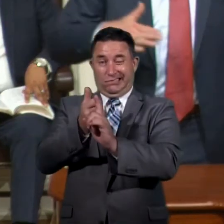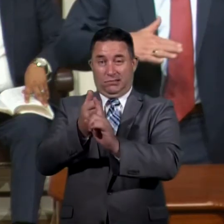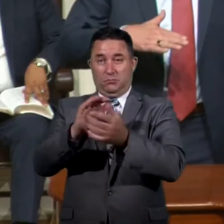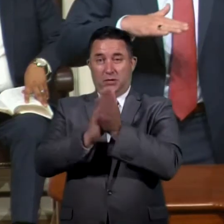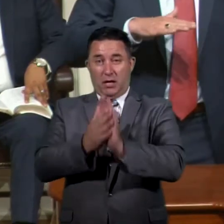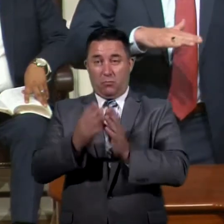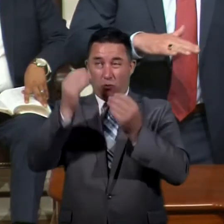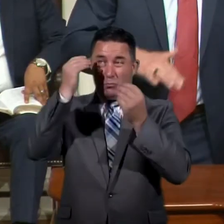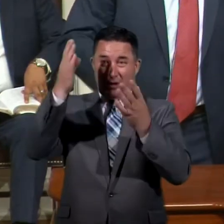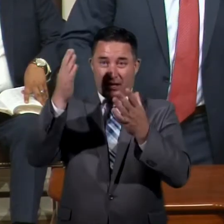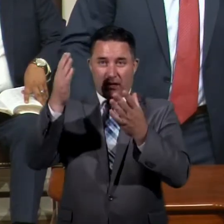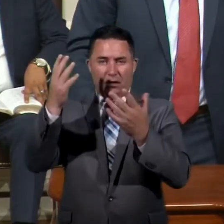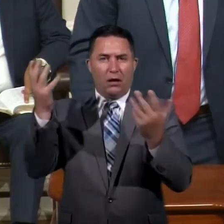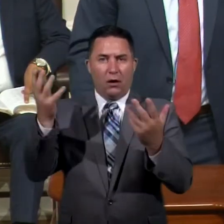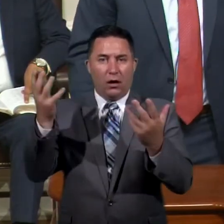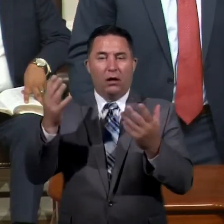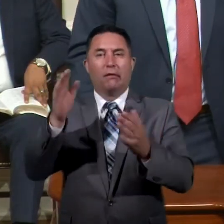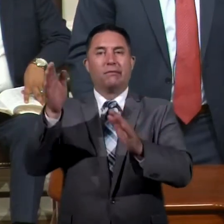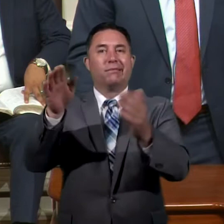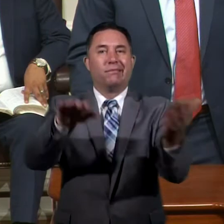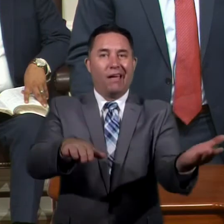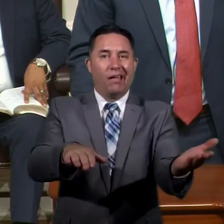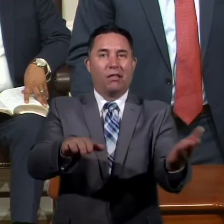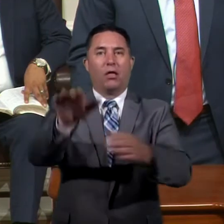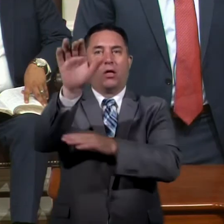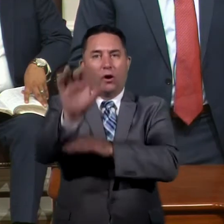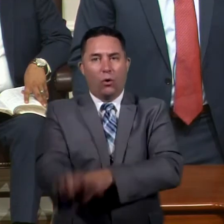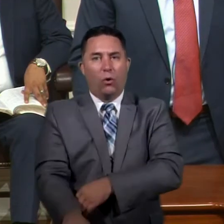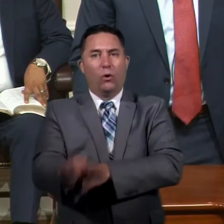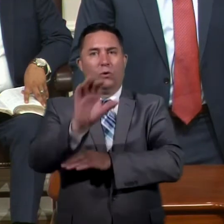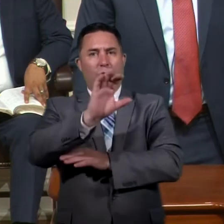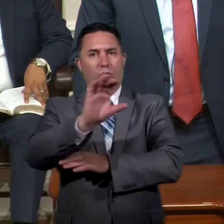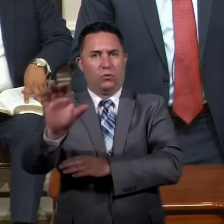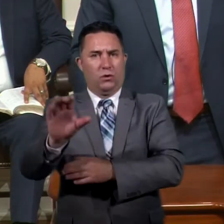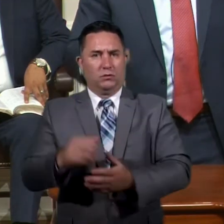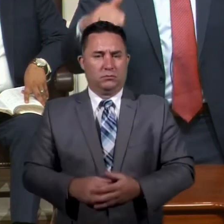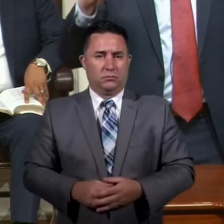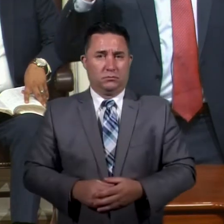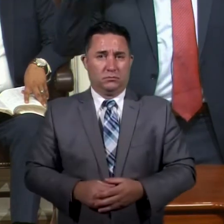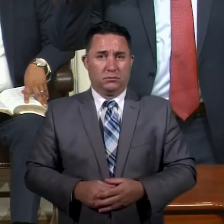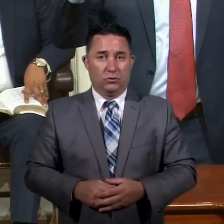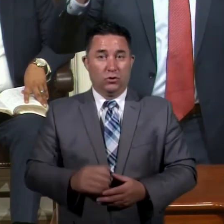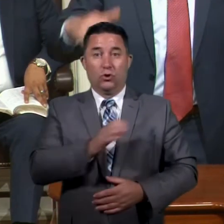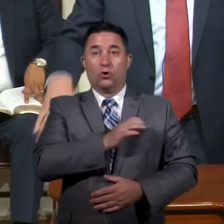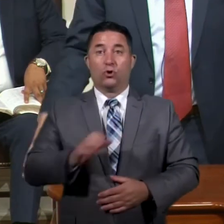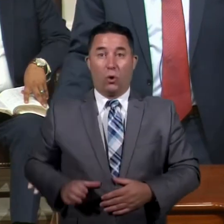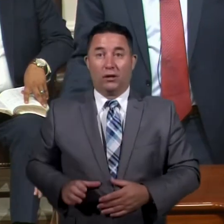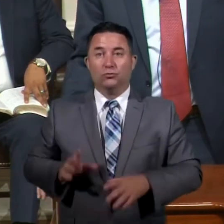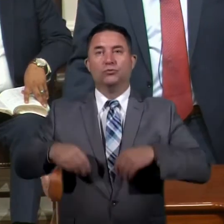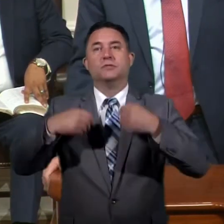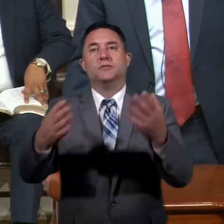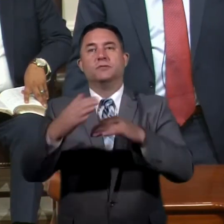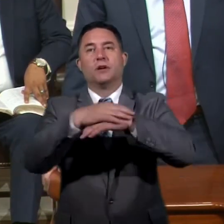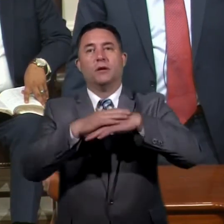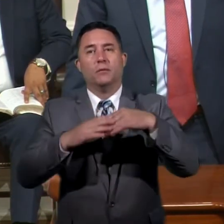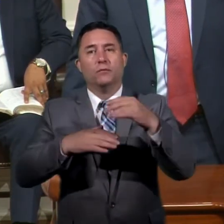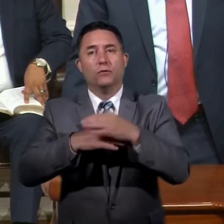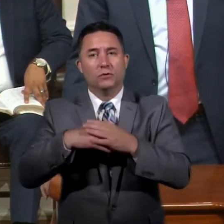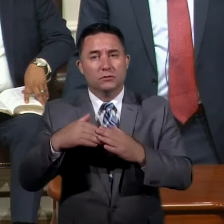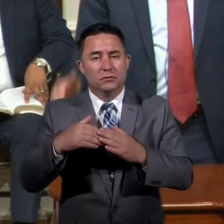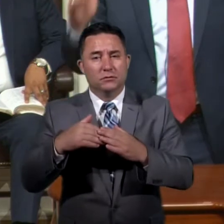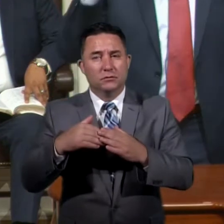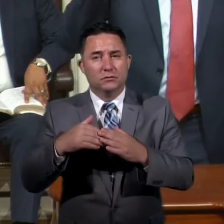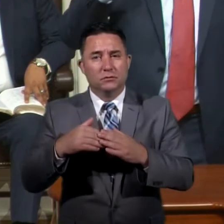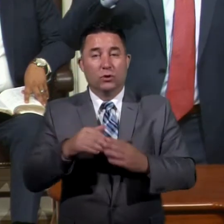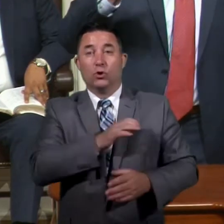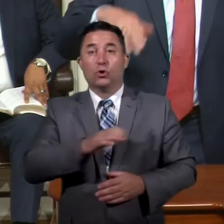the death of the cross. Él fue obediente a la muerte de la cruz. You see, he's the Christ of comfort. Él es el Cristo de